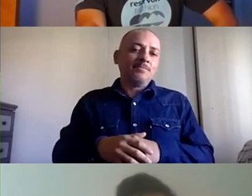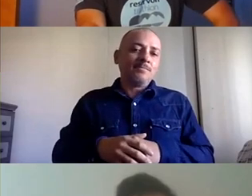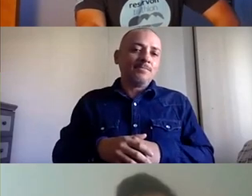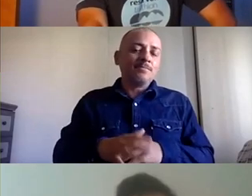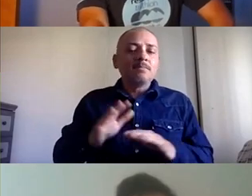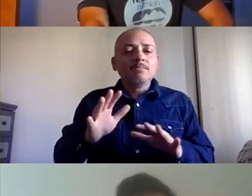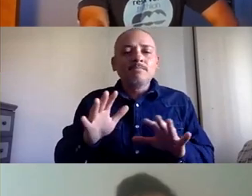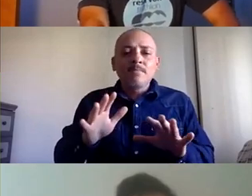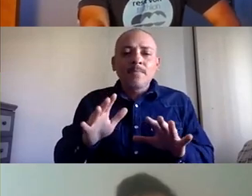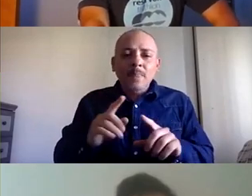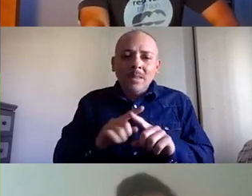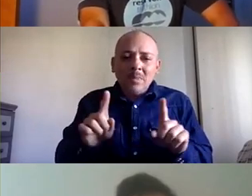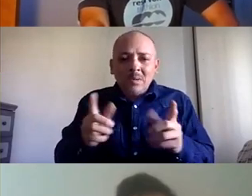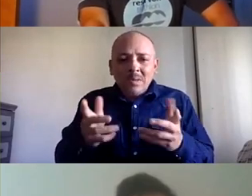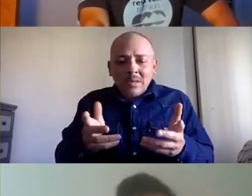but